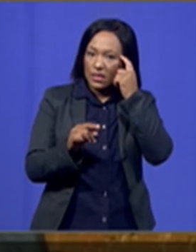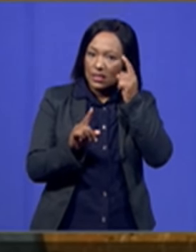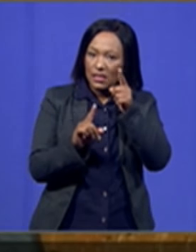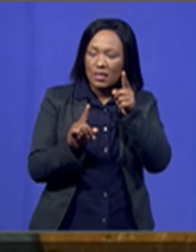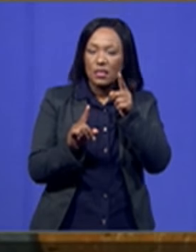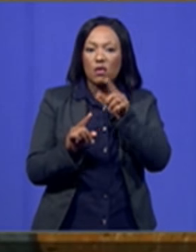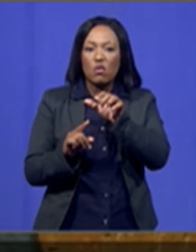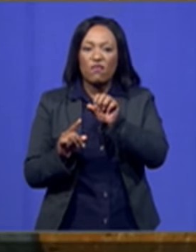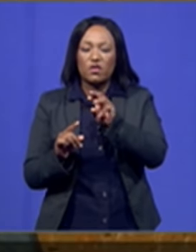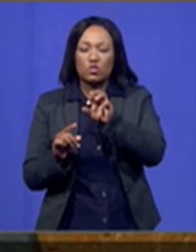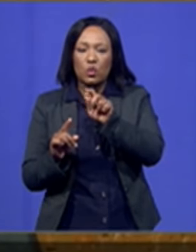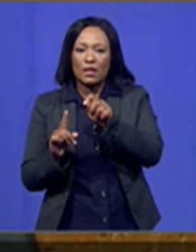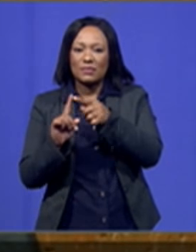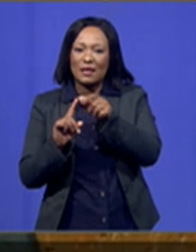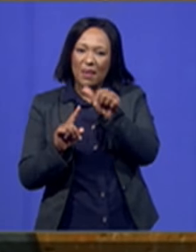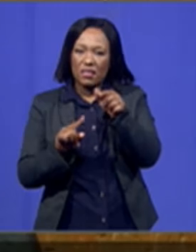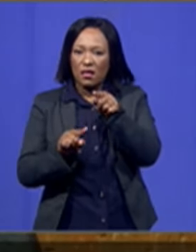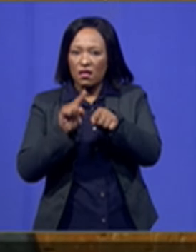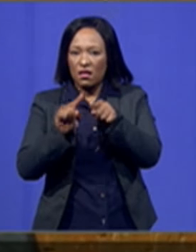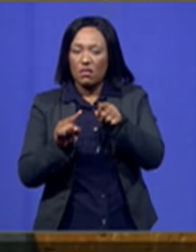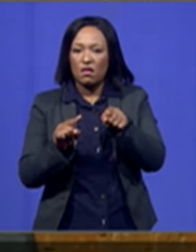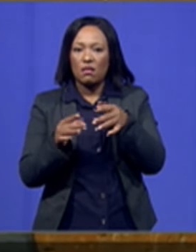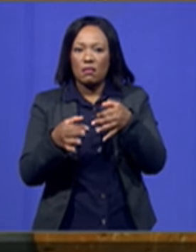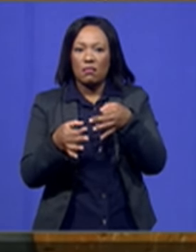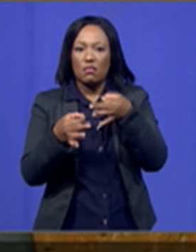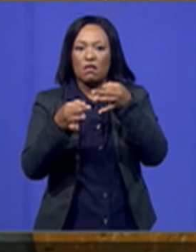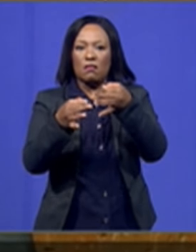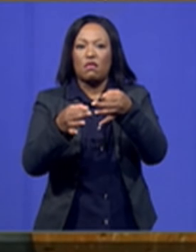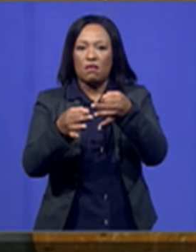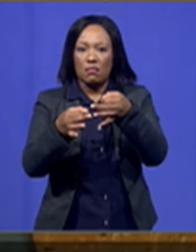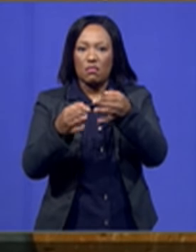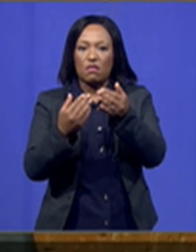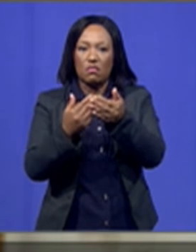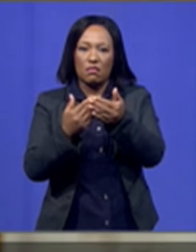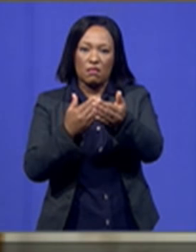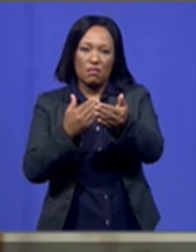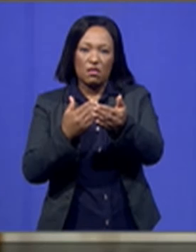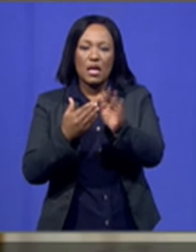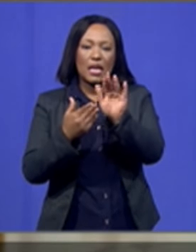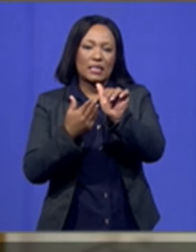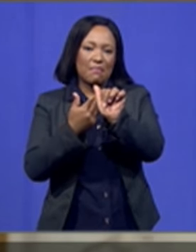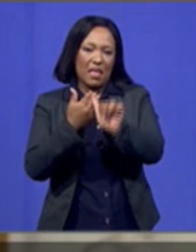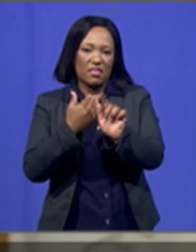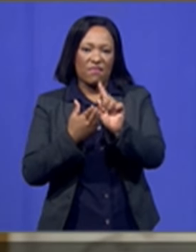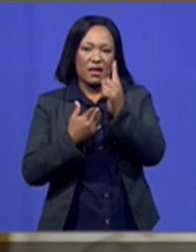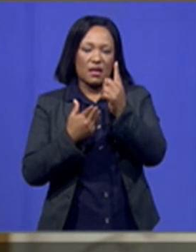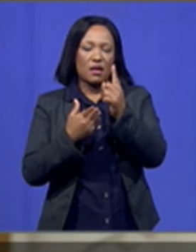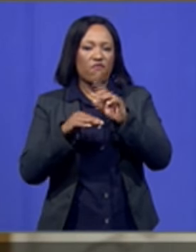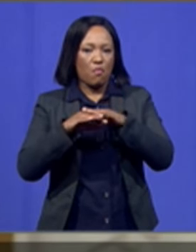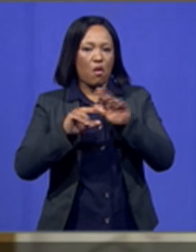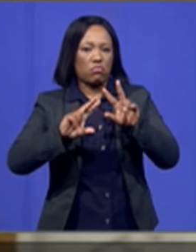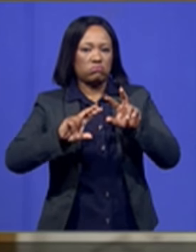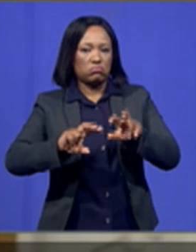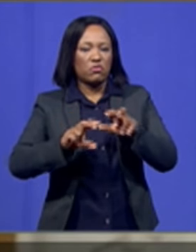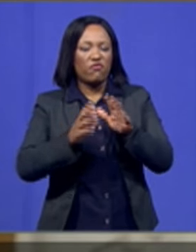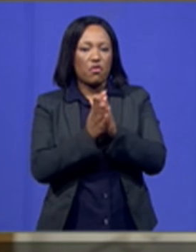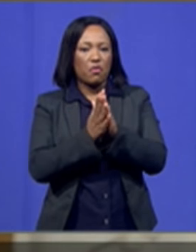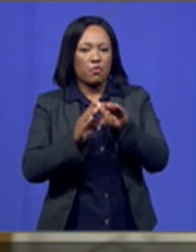tse ding. Nyewe ena e kgutliseditswe morao ho fihlela ka lapedi kgweding ena e tlang bakeng sa dipatlisiso le kopo ya ho lokollwa ka